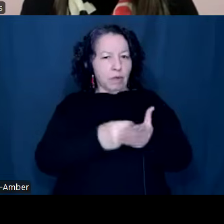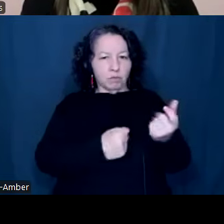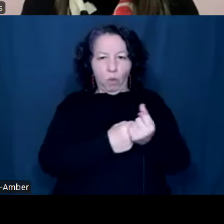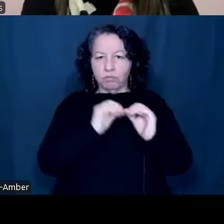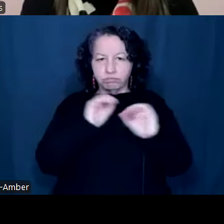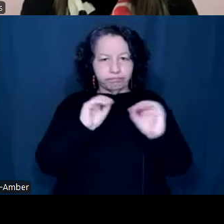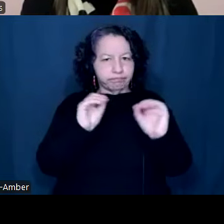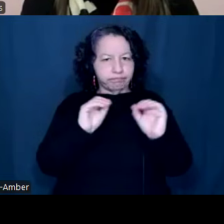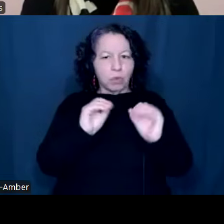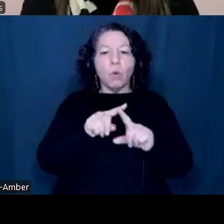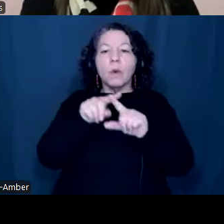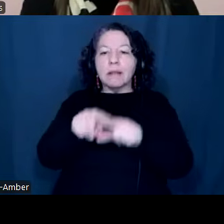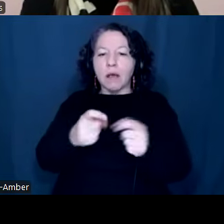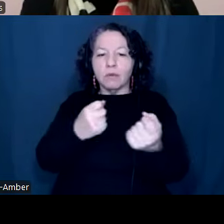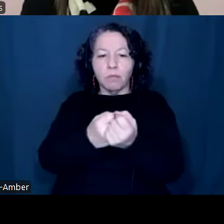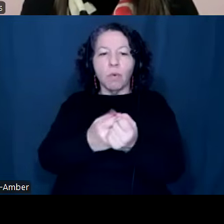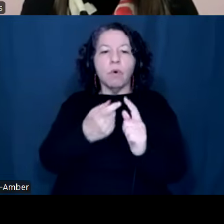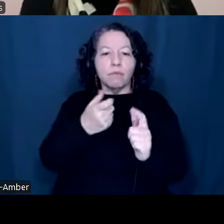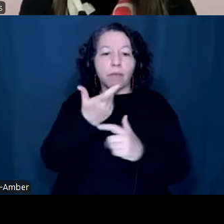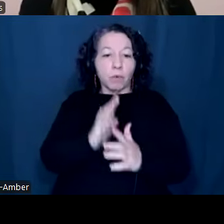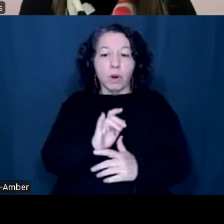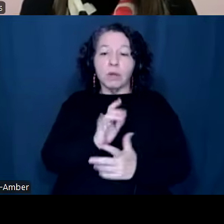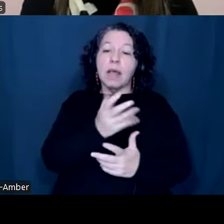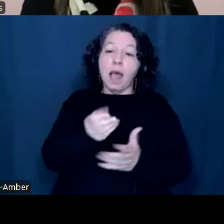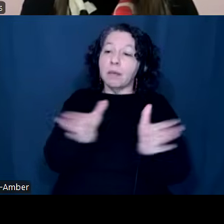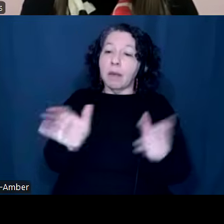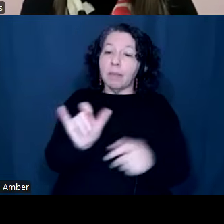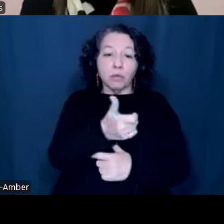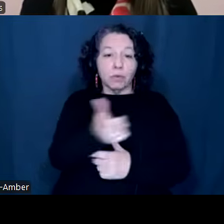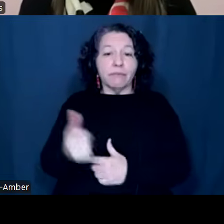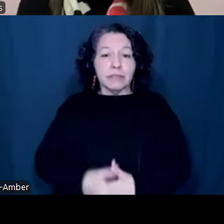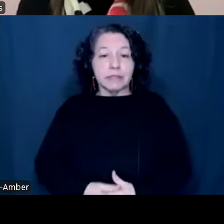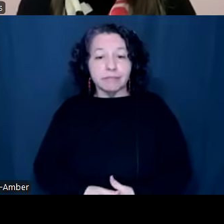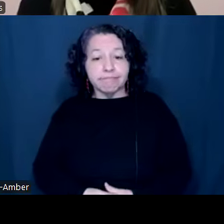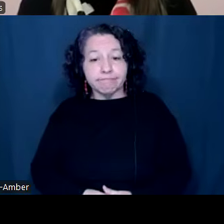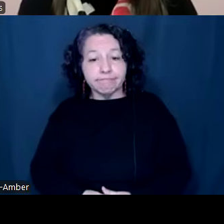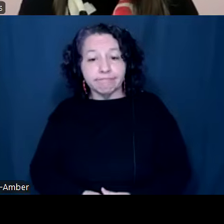support of viewers and the public like you.